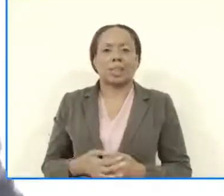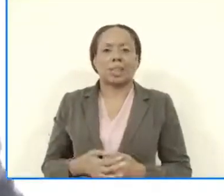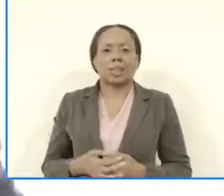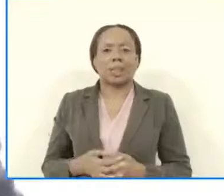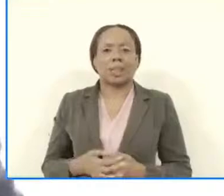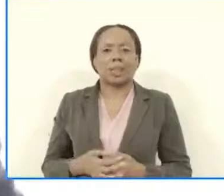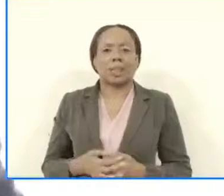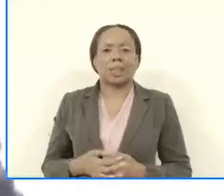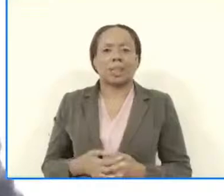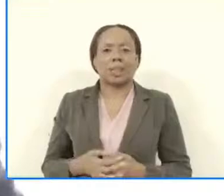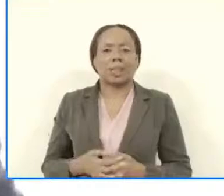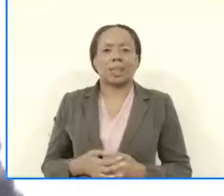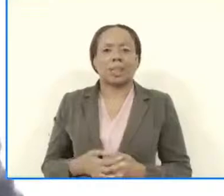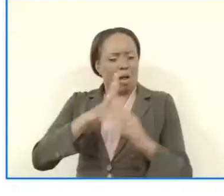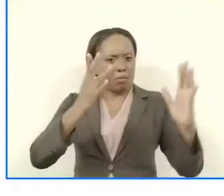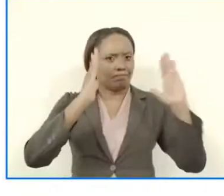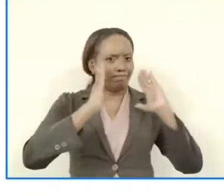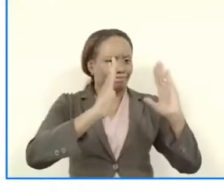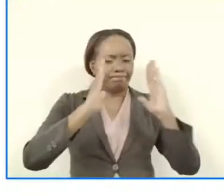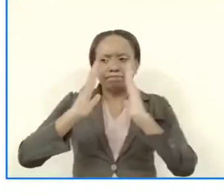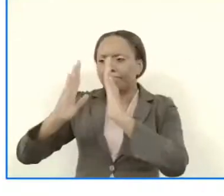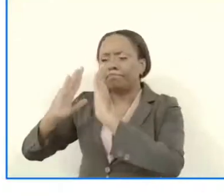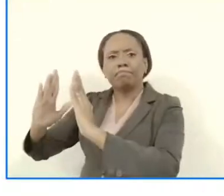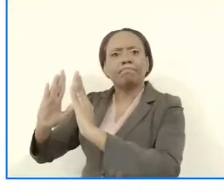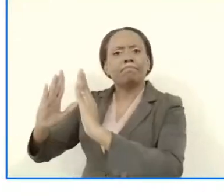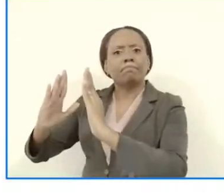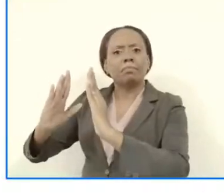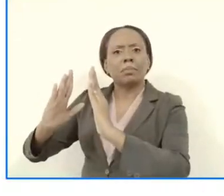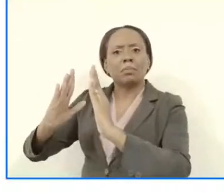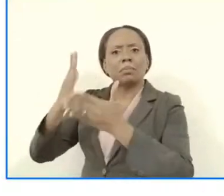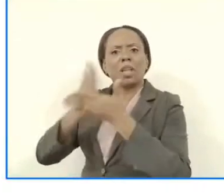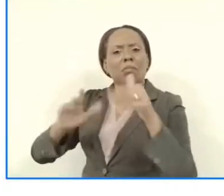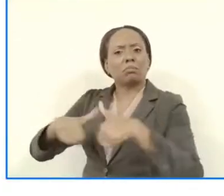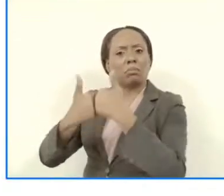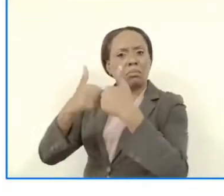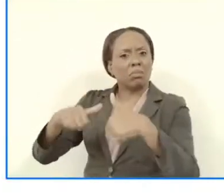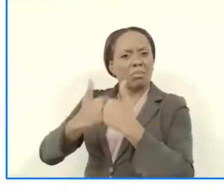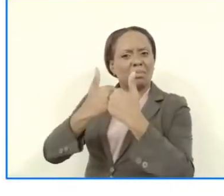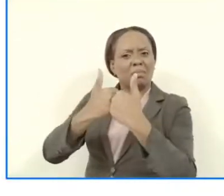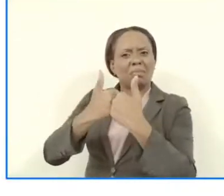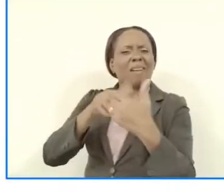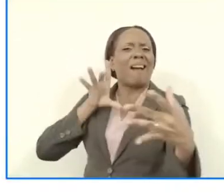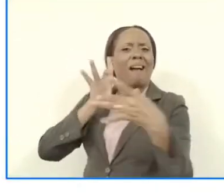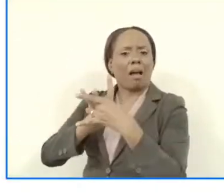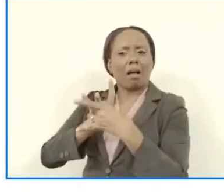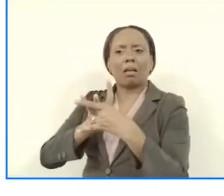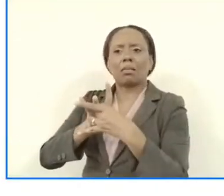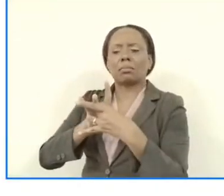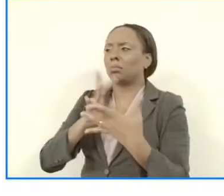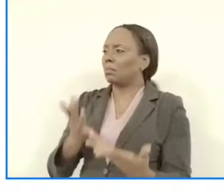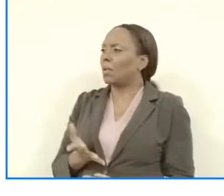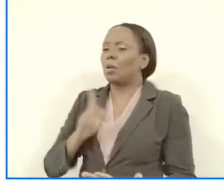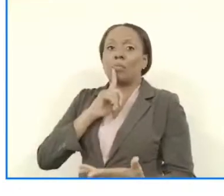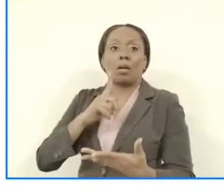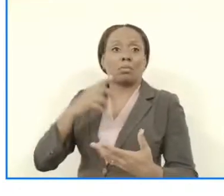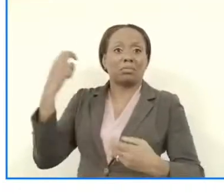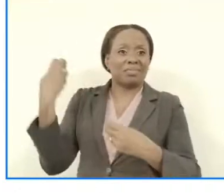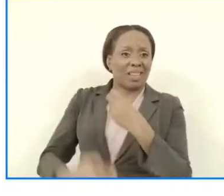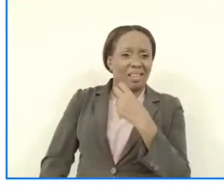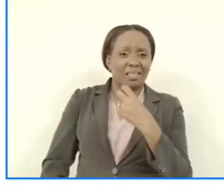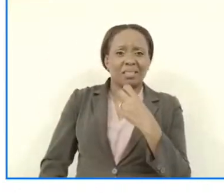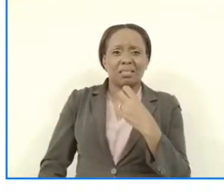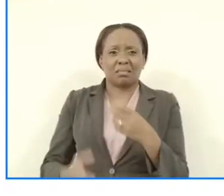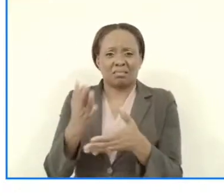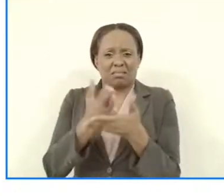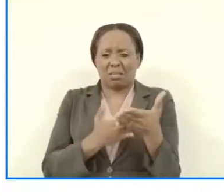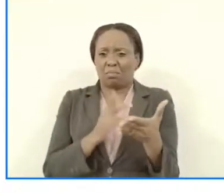that we're paying particular attention to. Some of the challenges we've had relates to the fact that we have had difficulty with access to some of those